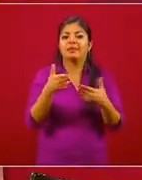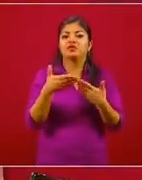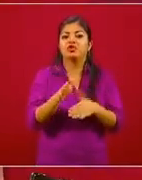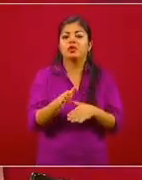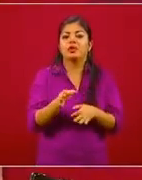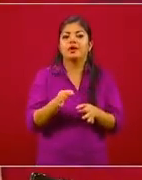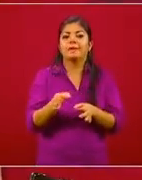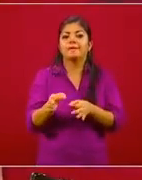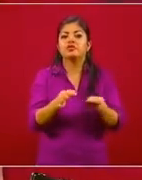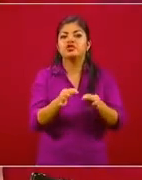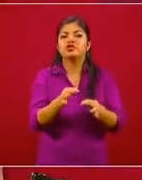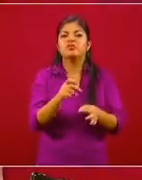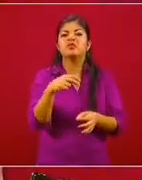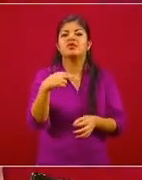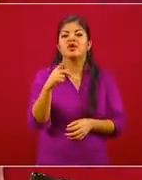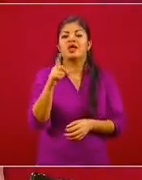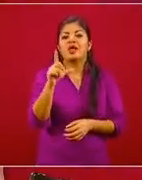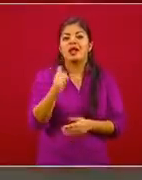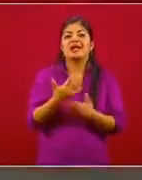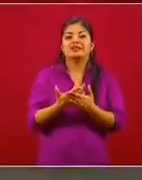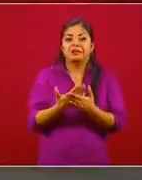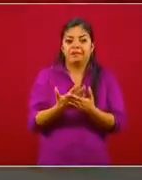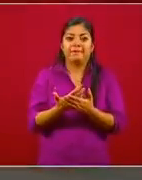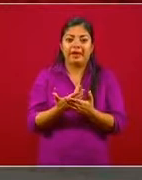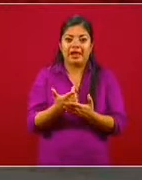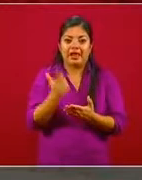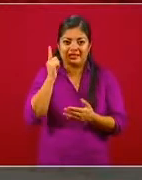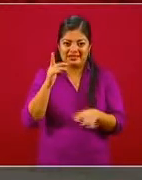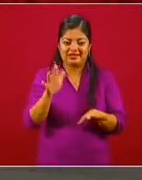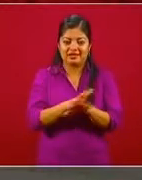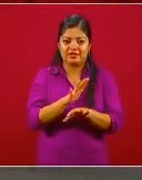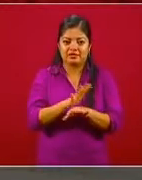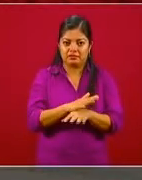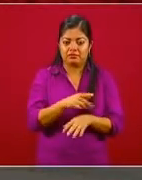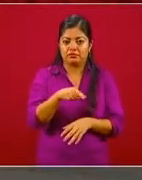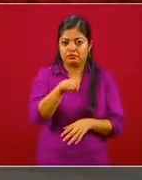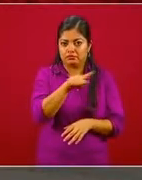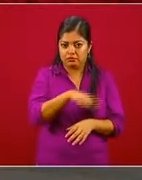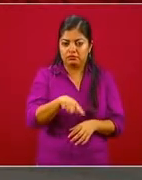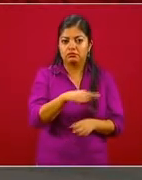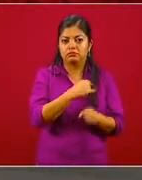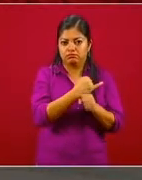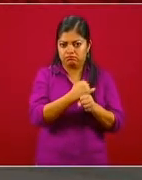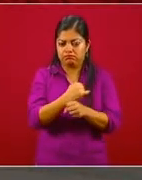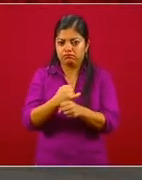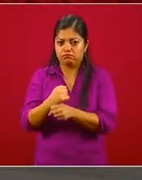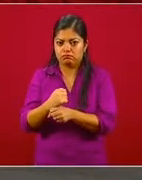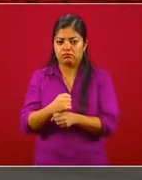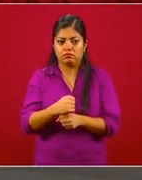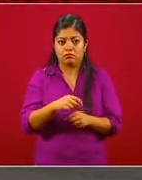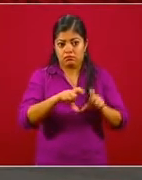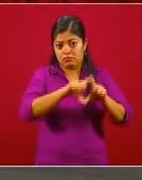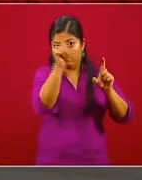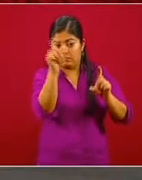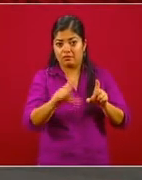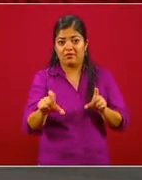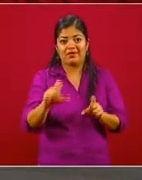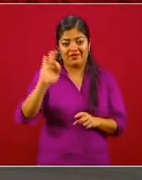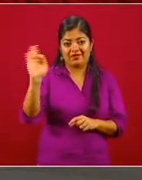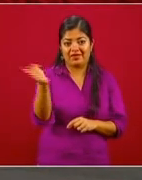against it before May the 30th. And regarding the municipalities of hope, as we have defined them in previous